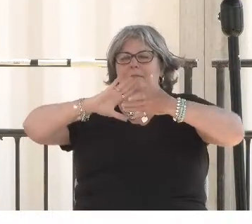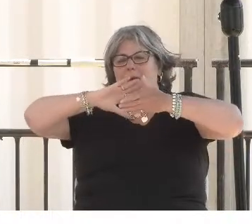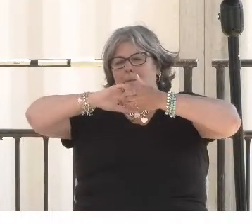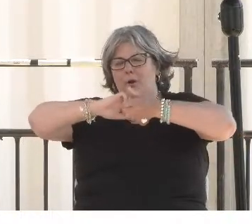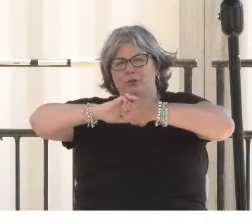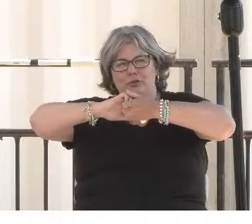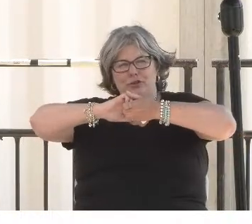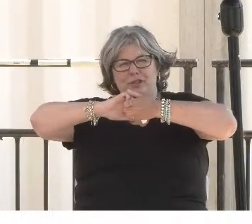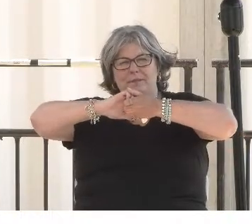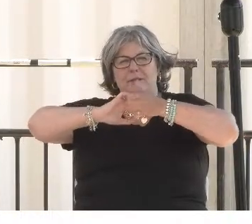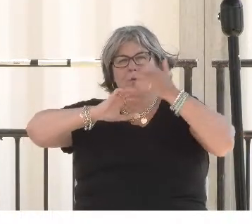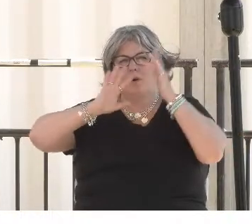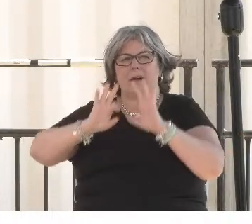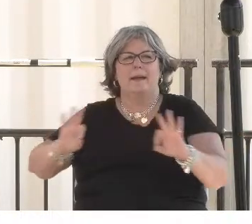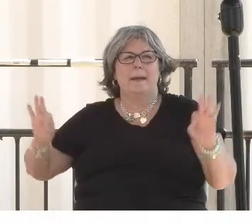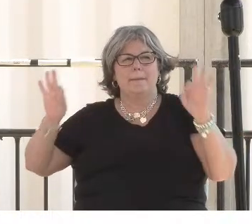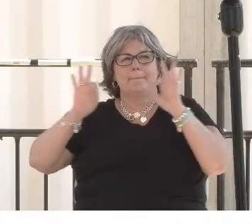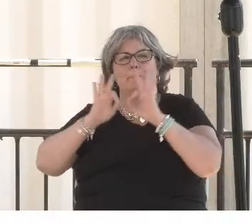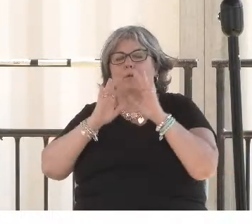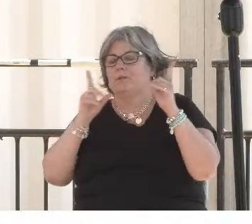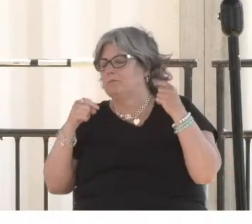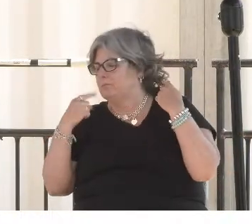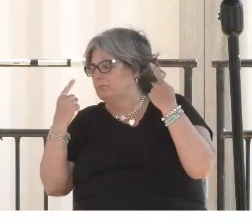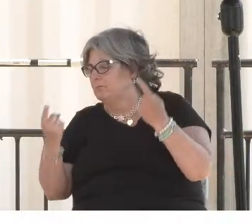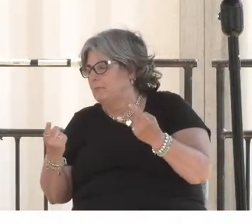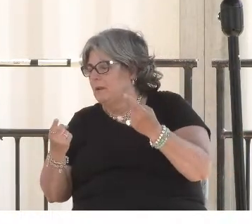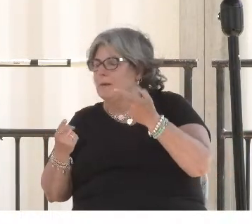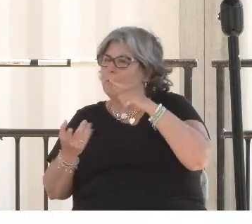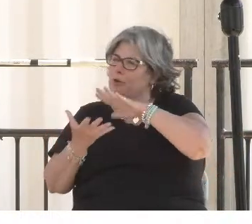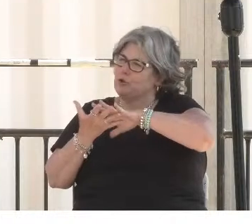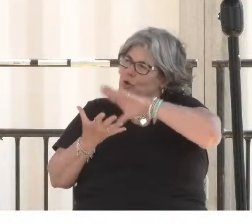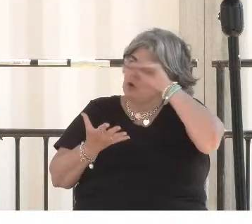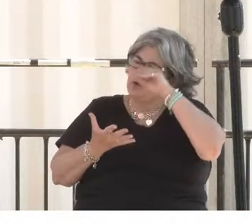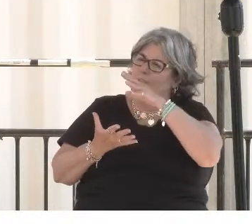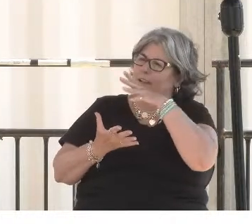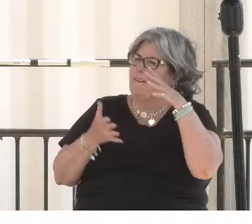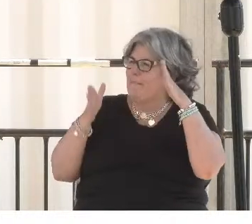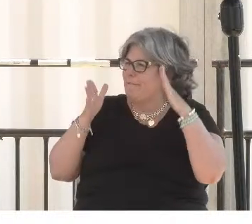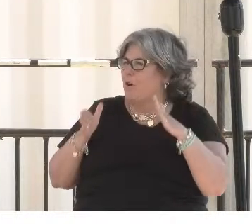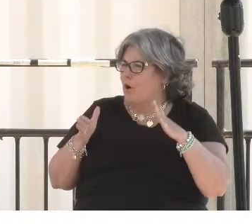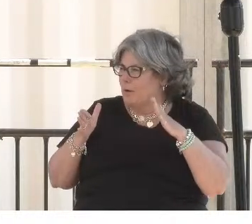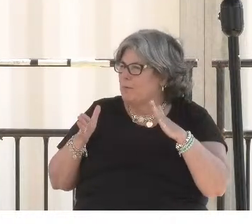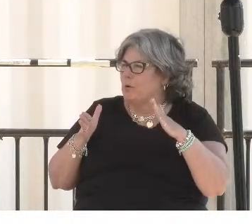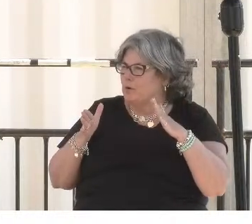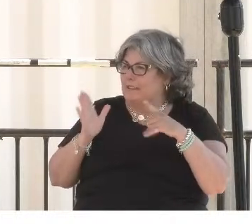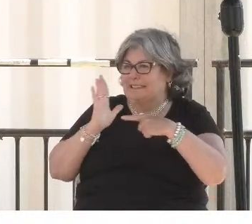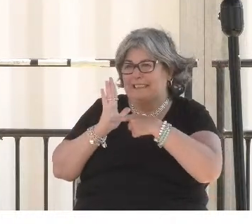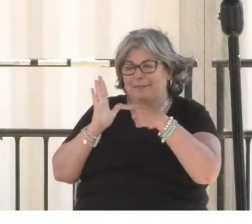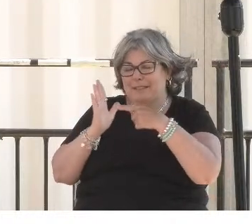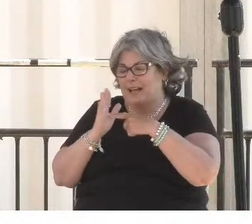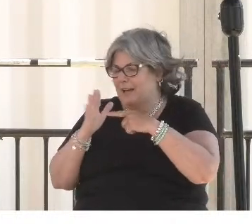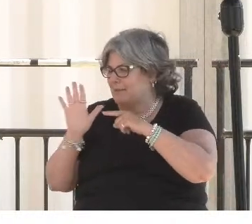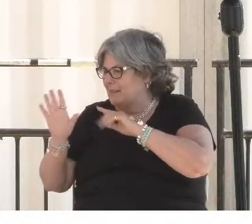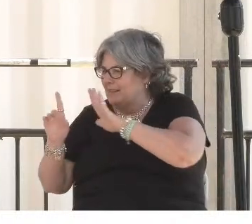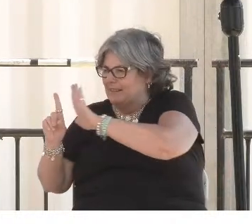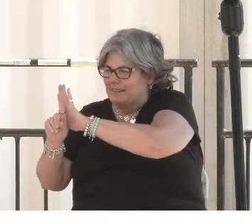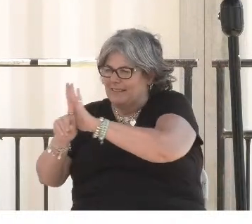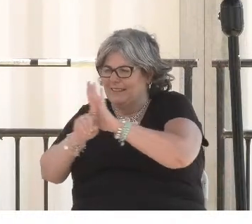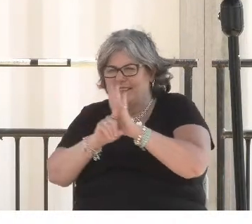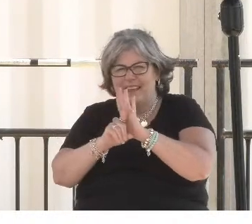why partnerships are more important than ever, is that we're learning that for our farmers, sometimes the practices are a little